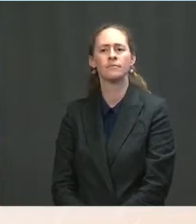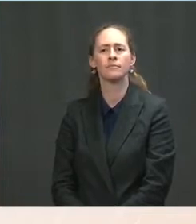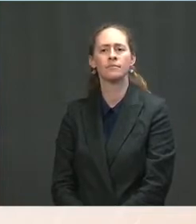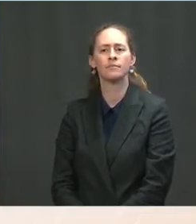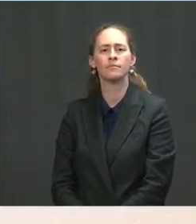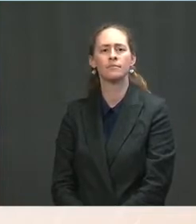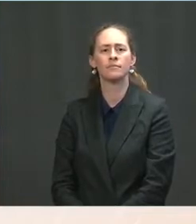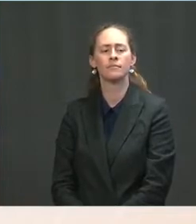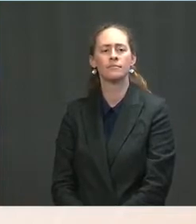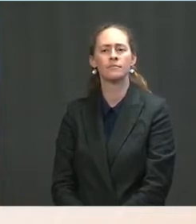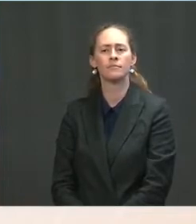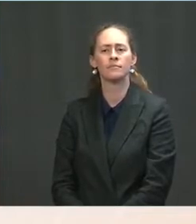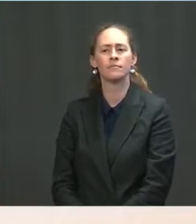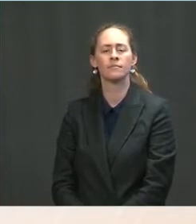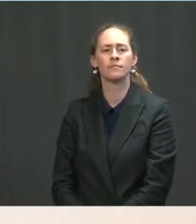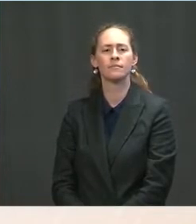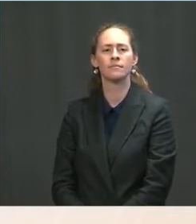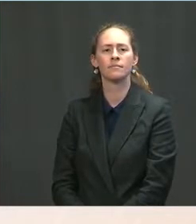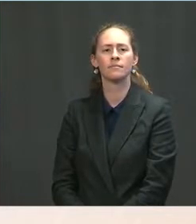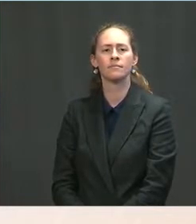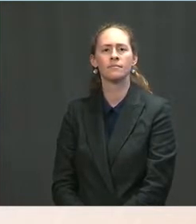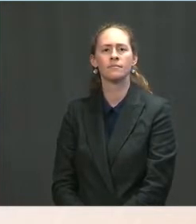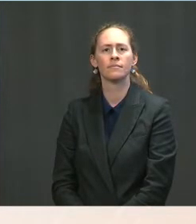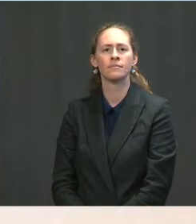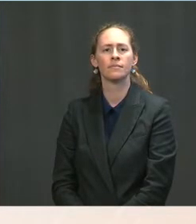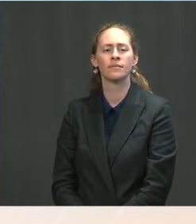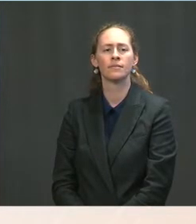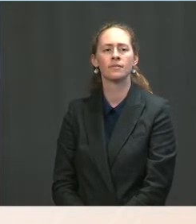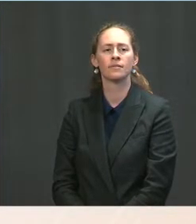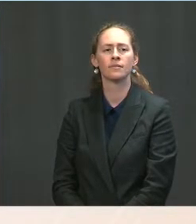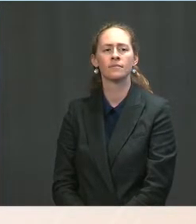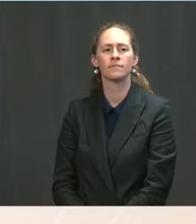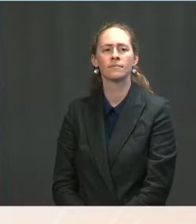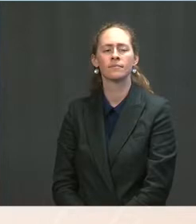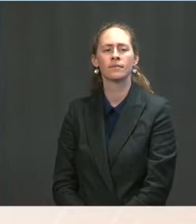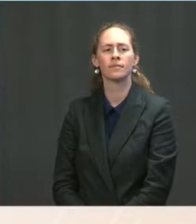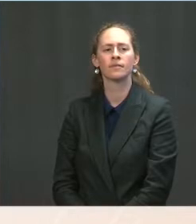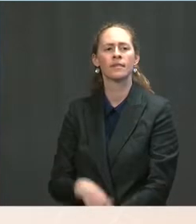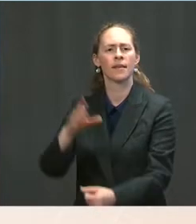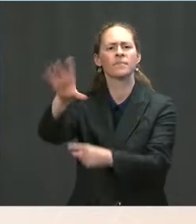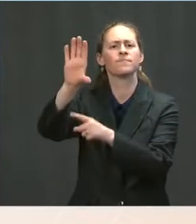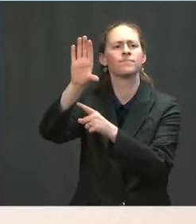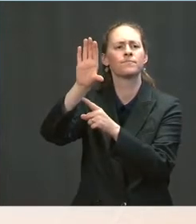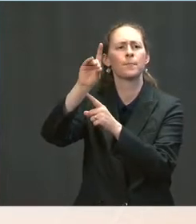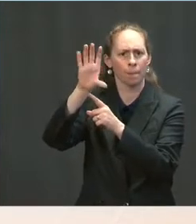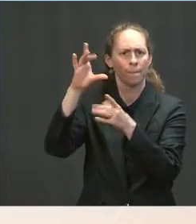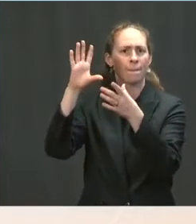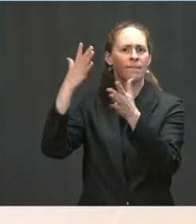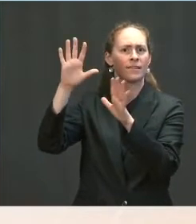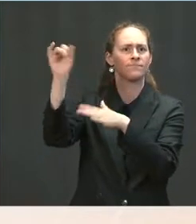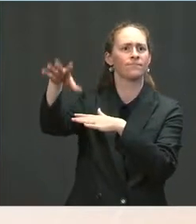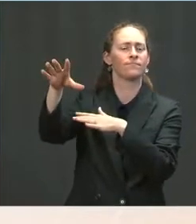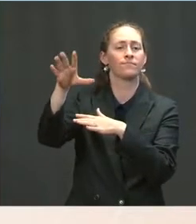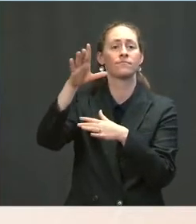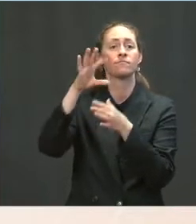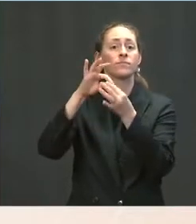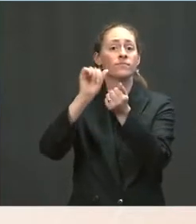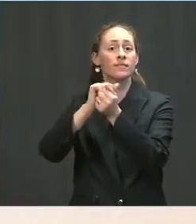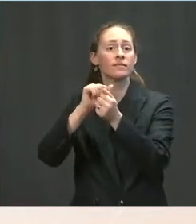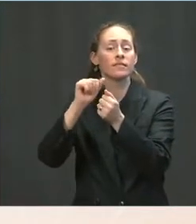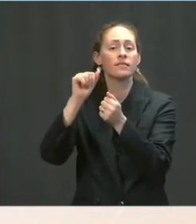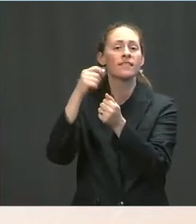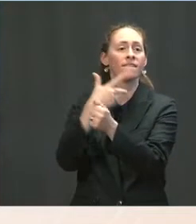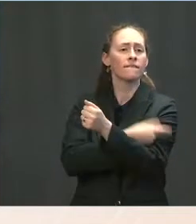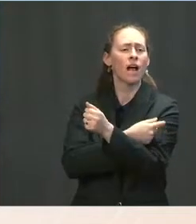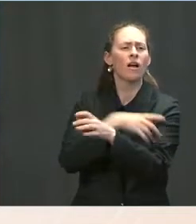of 346 cases had been fully vaccinated in that cluster. So just to clarify, it's still the belief of the administration and the public health officials that